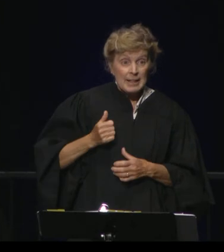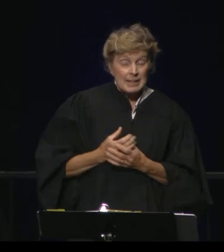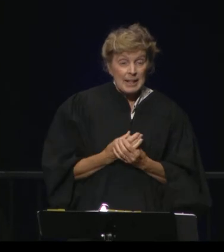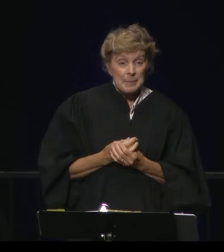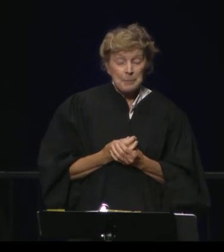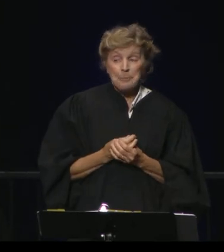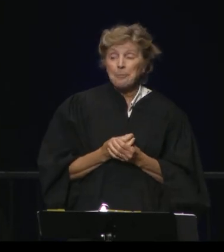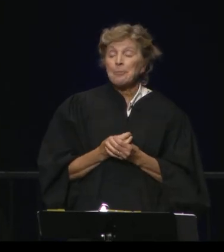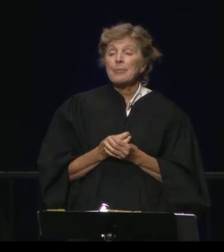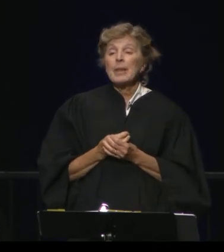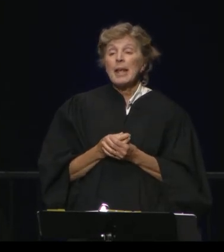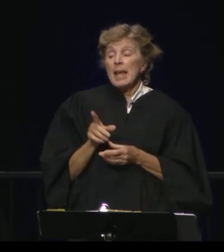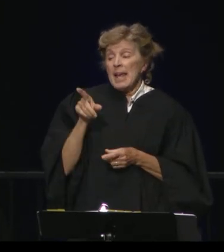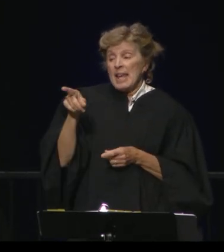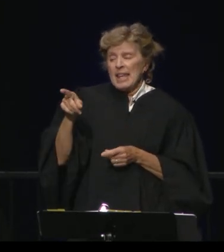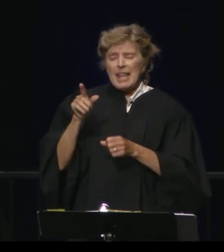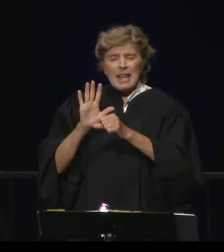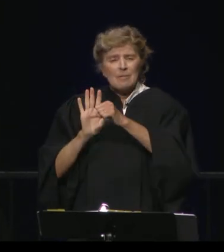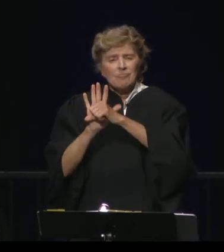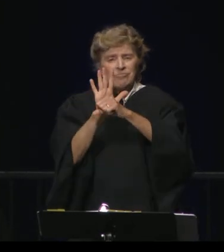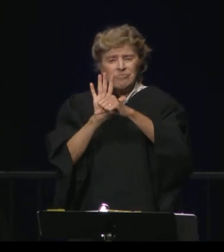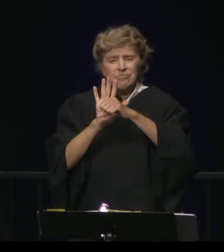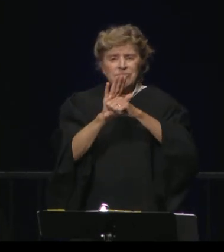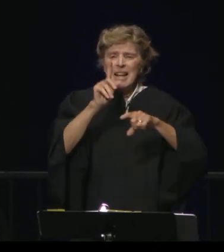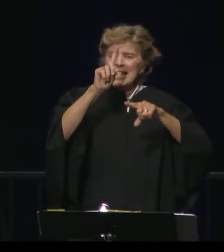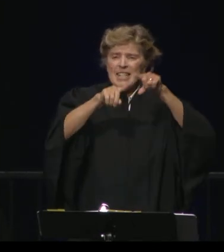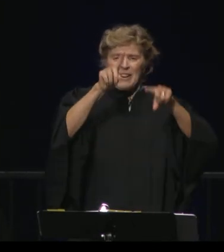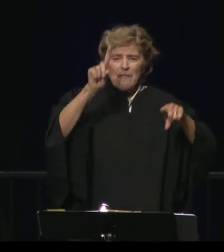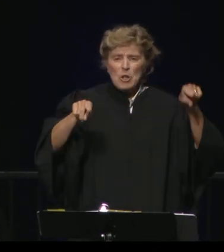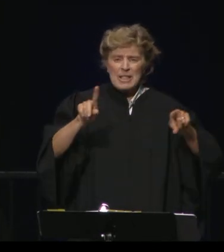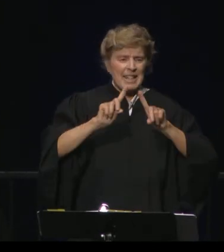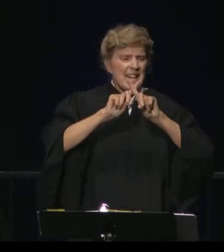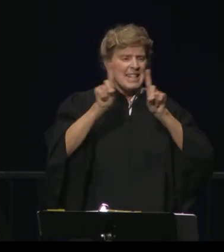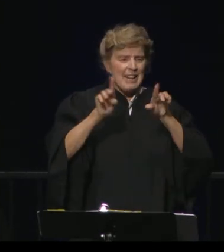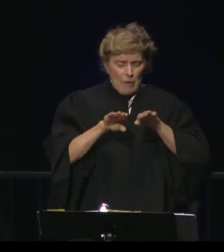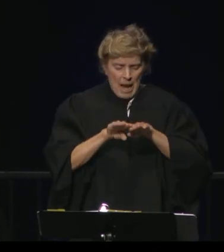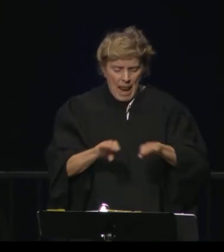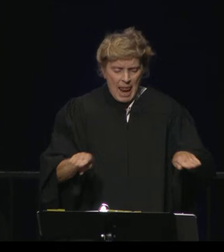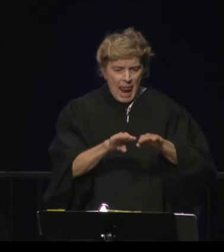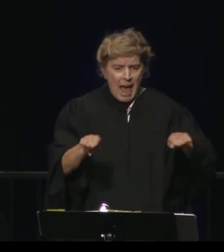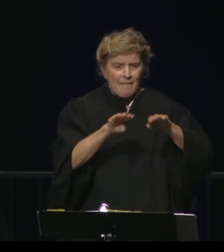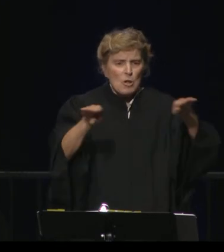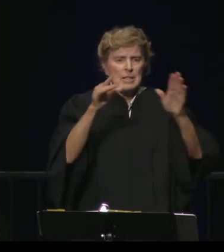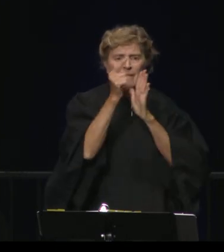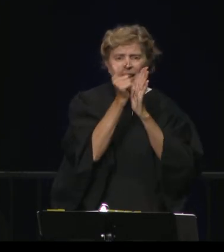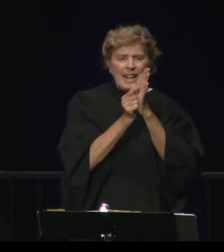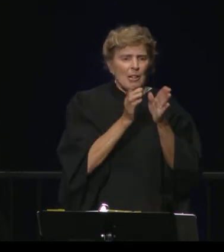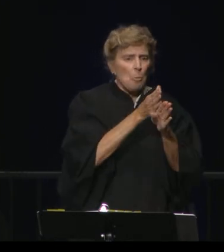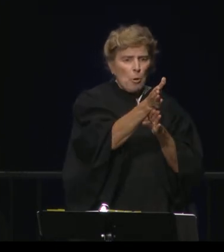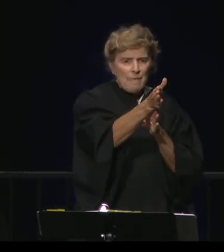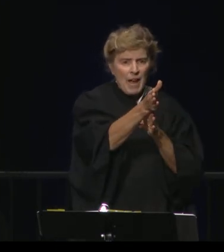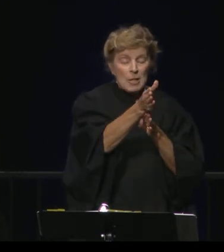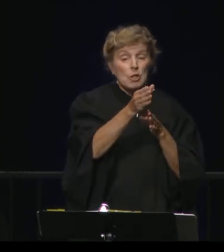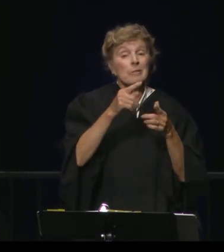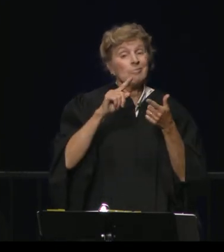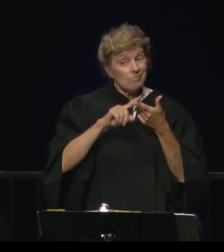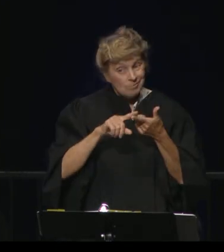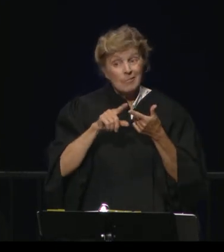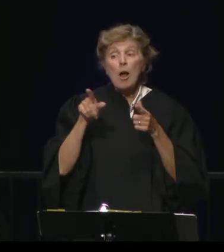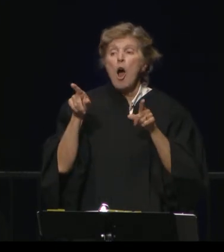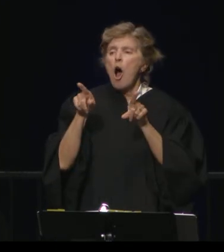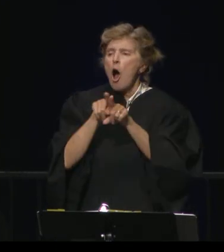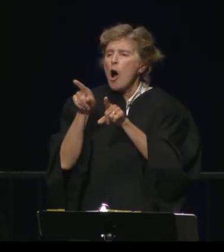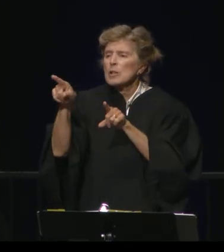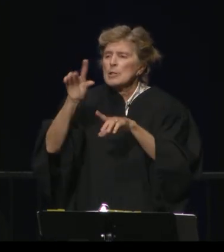He has not only advocated for diversity at all levels of the legal profession, but he has also created